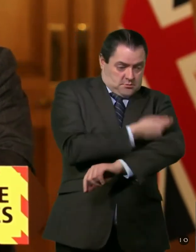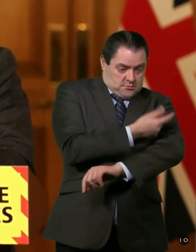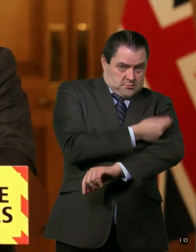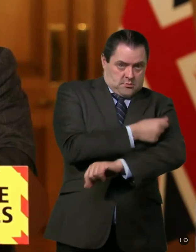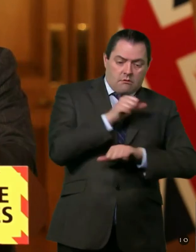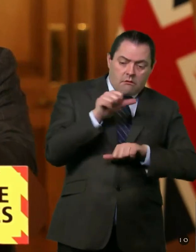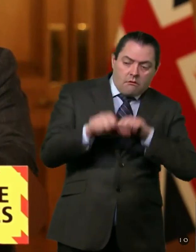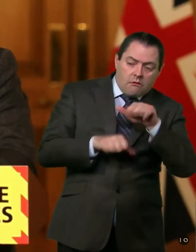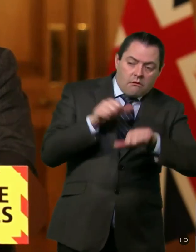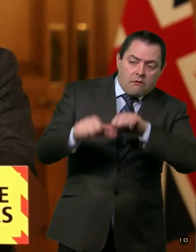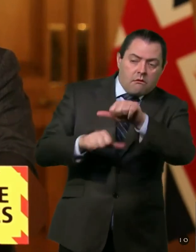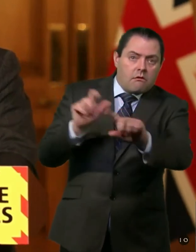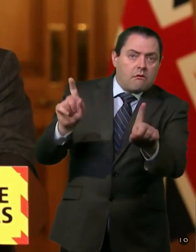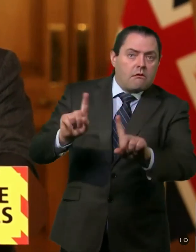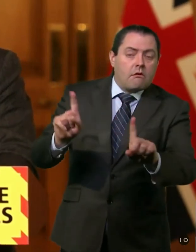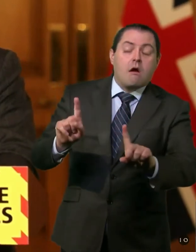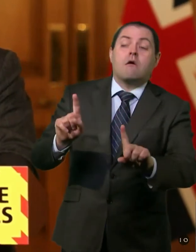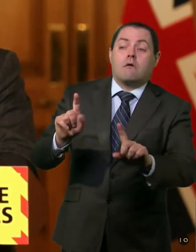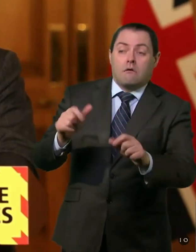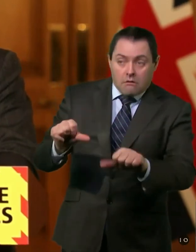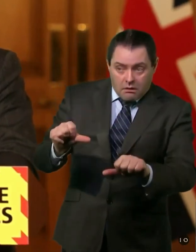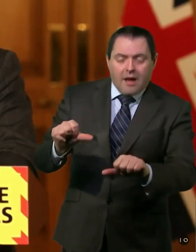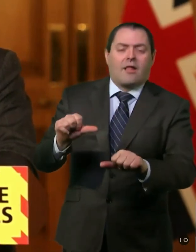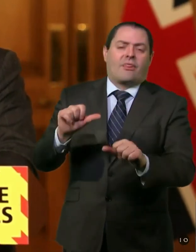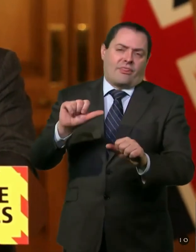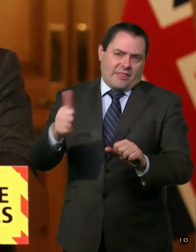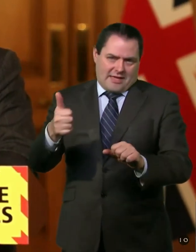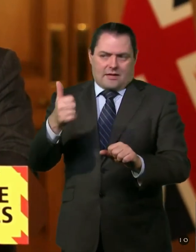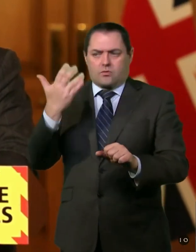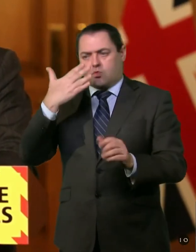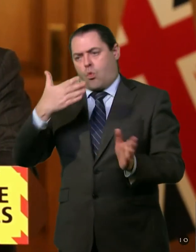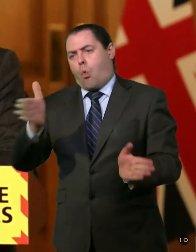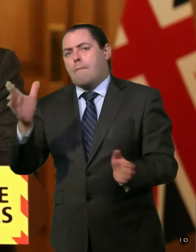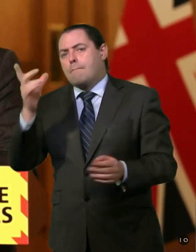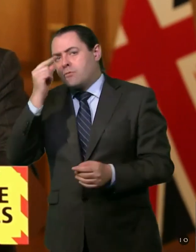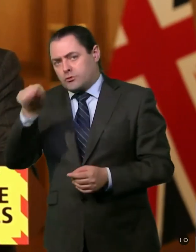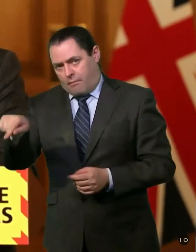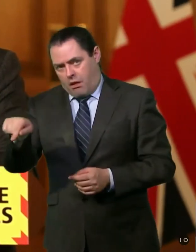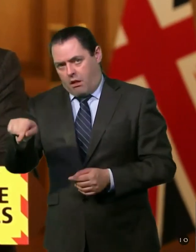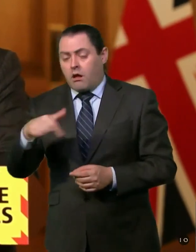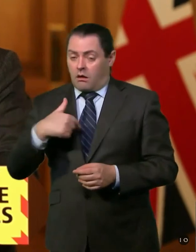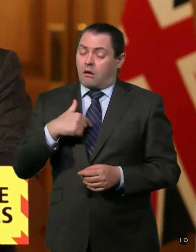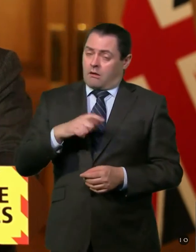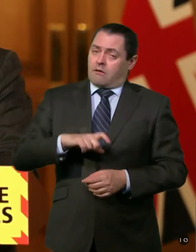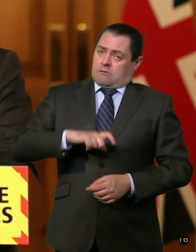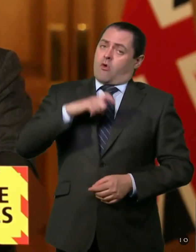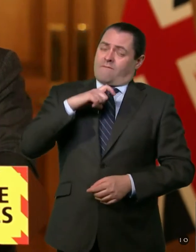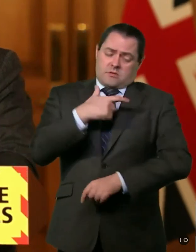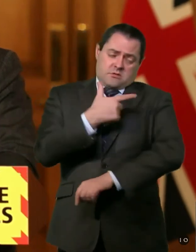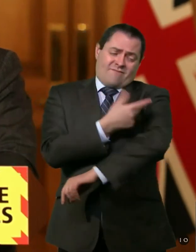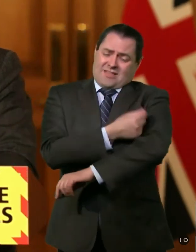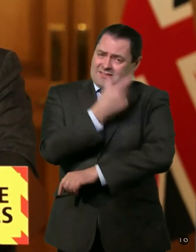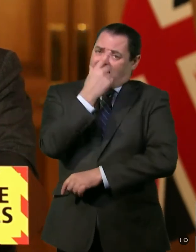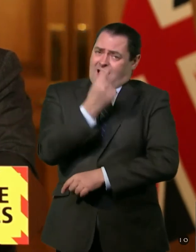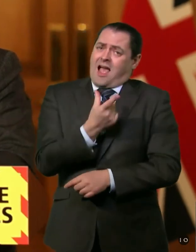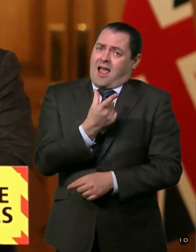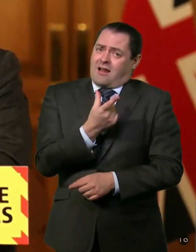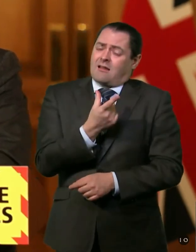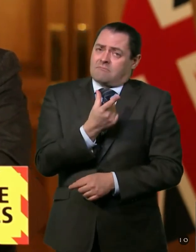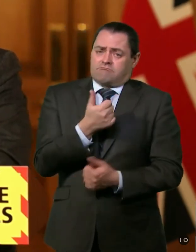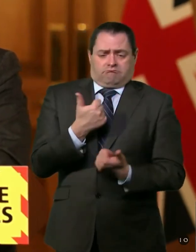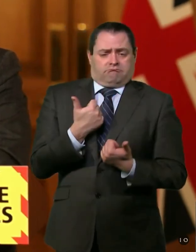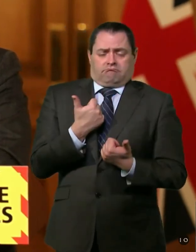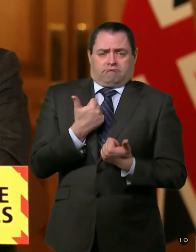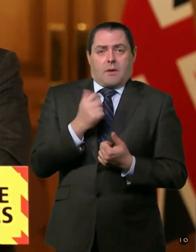and that the vaccines will have that effect. But to be responsible, we must see the